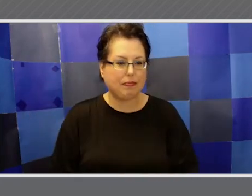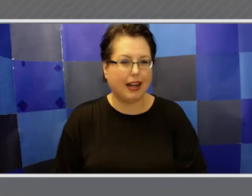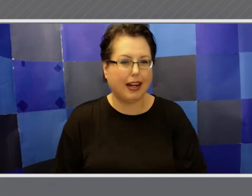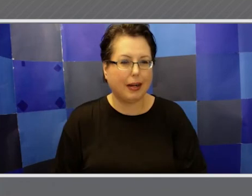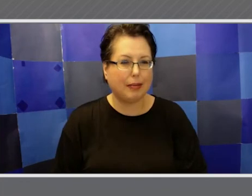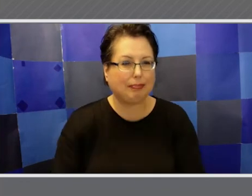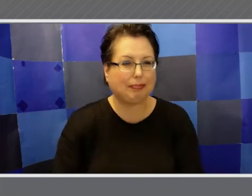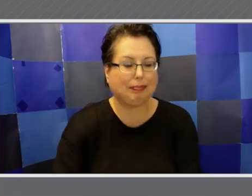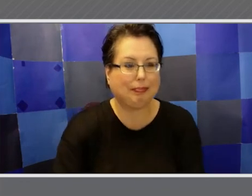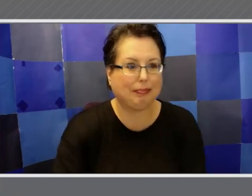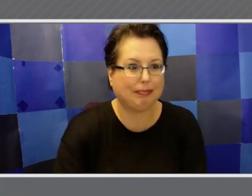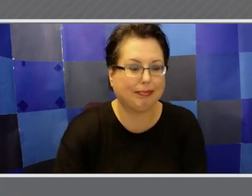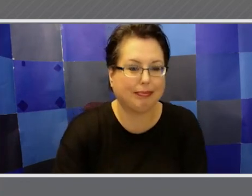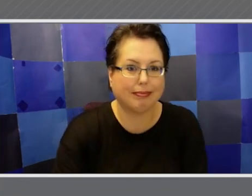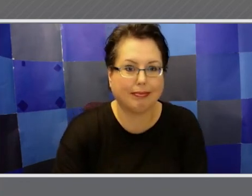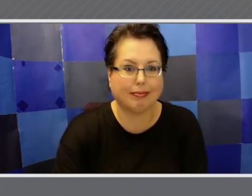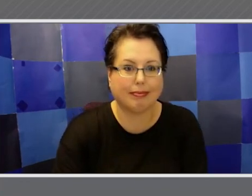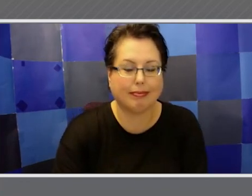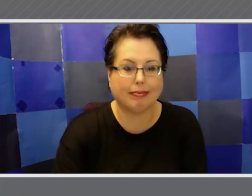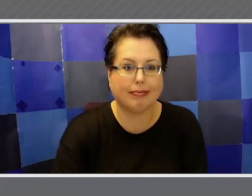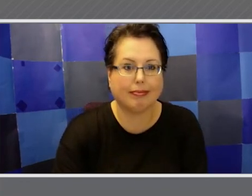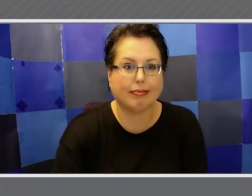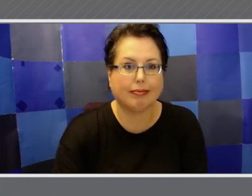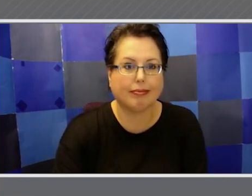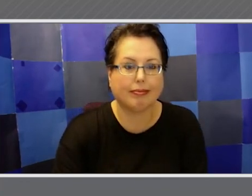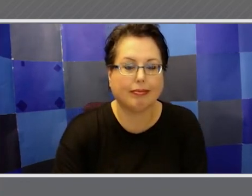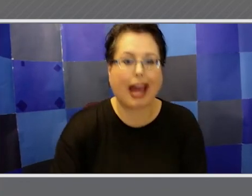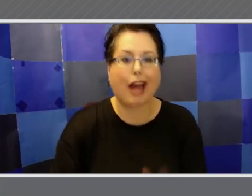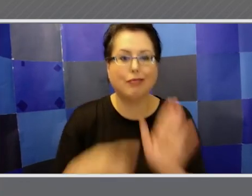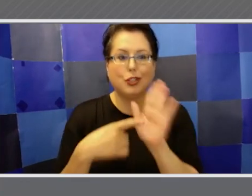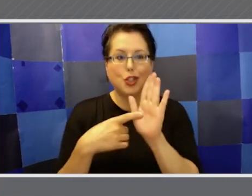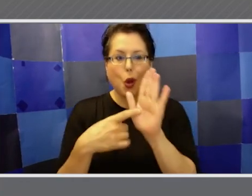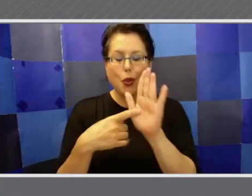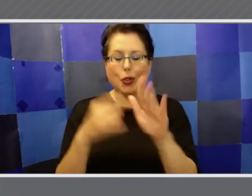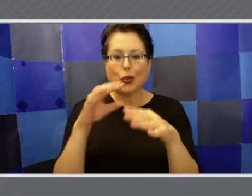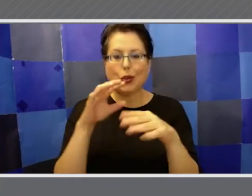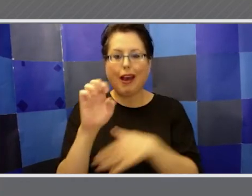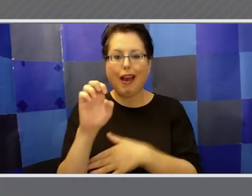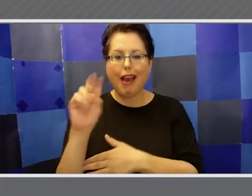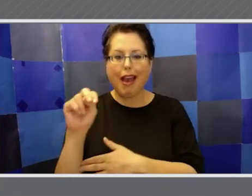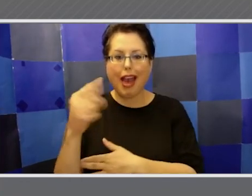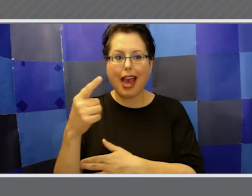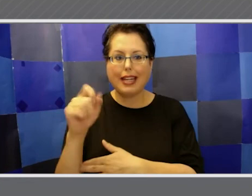oops, and pull up Engage PGH, and we'll run through it real fast.